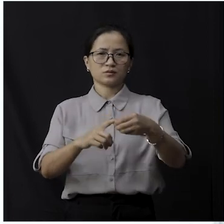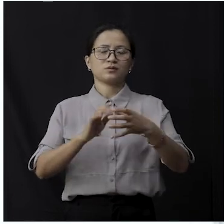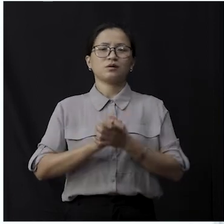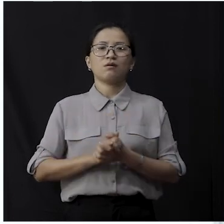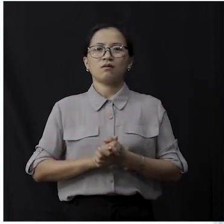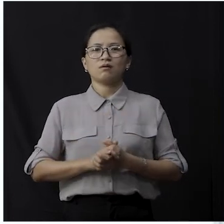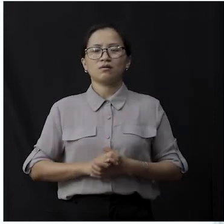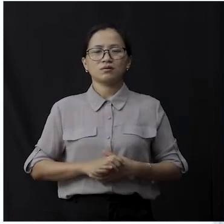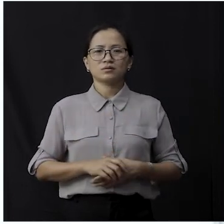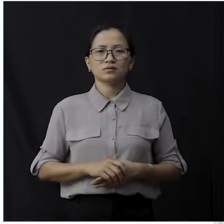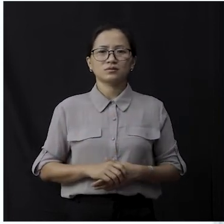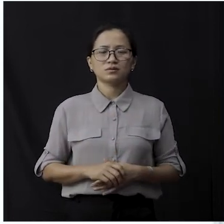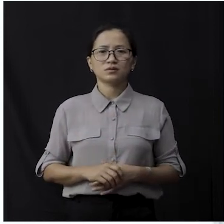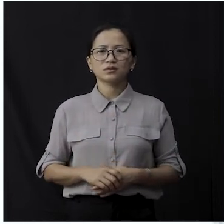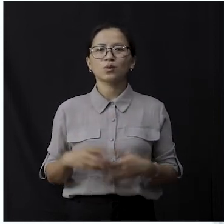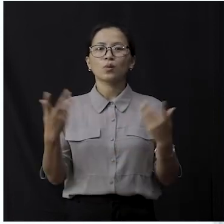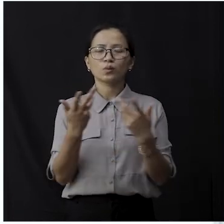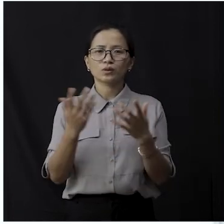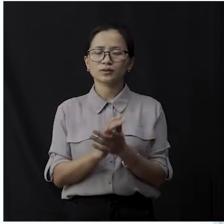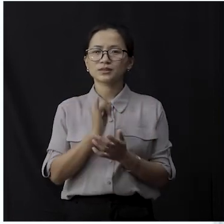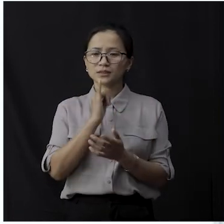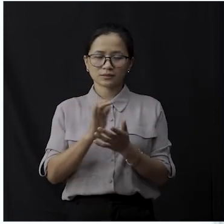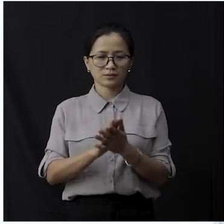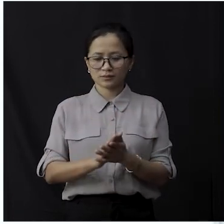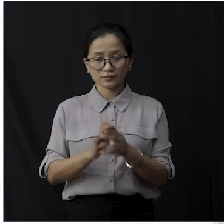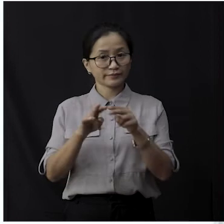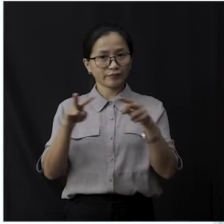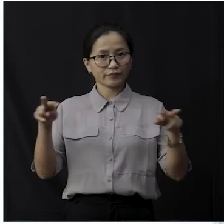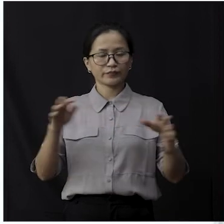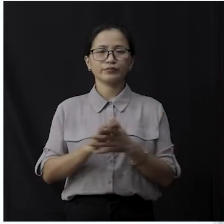The second question is, what is the difference